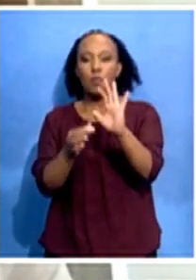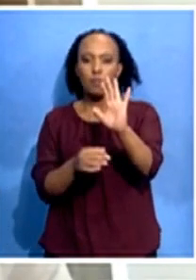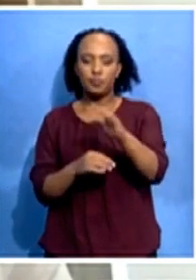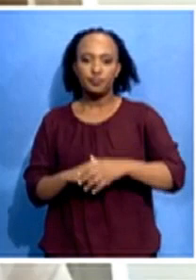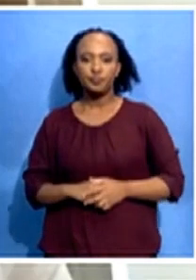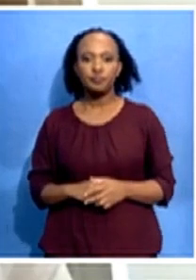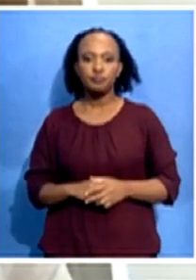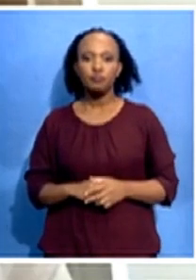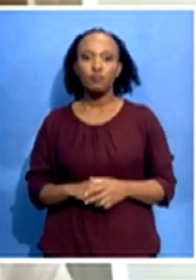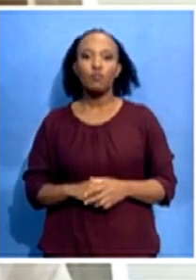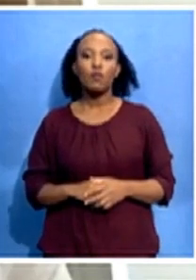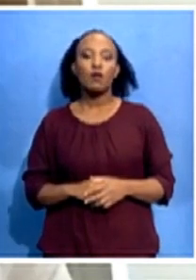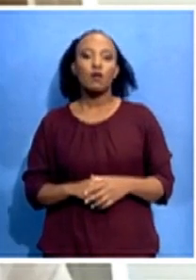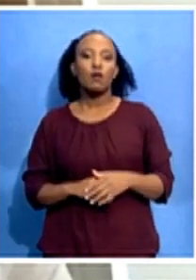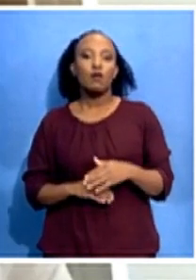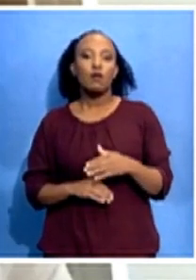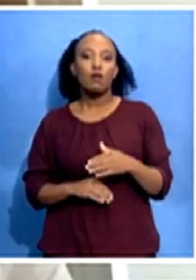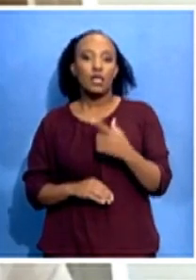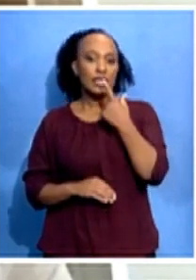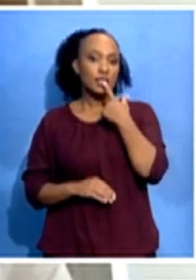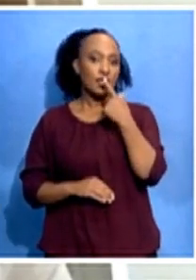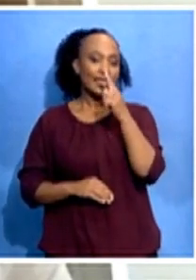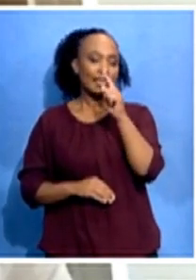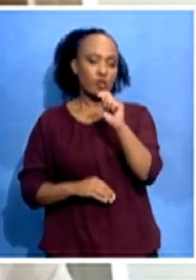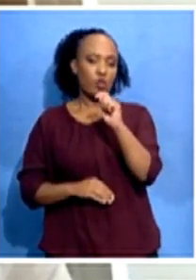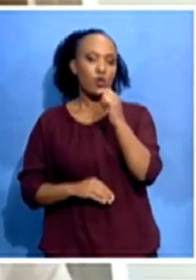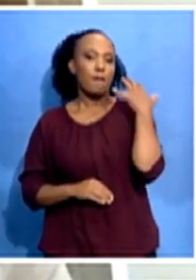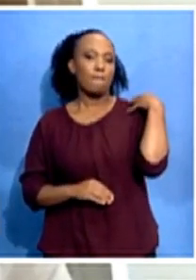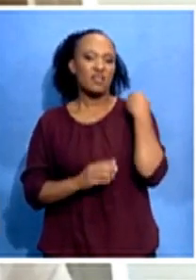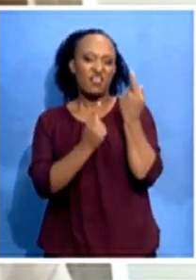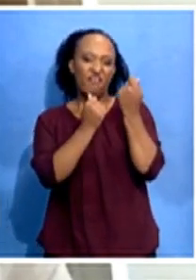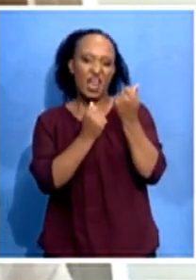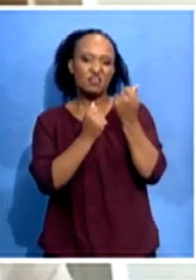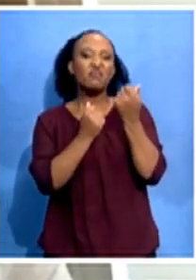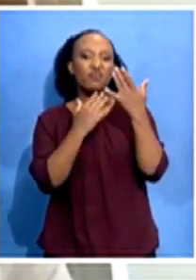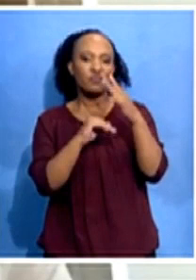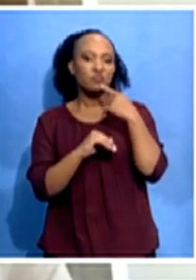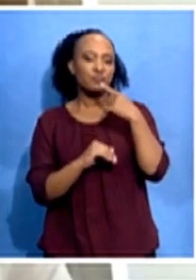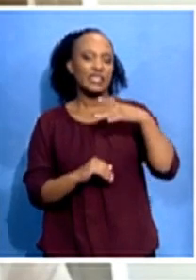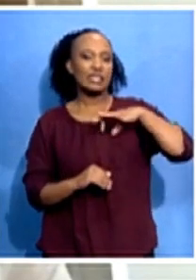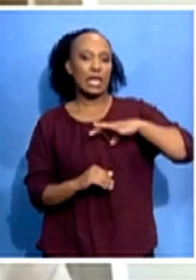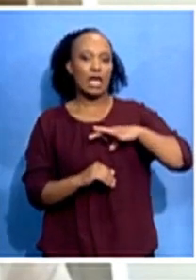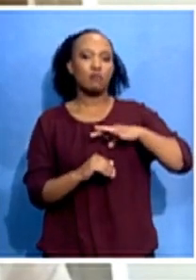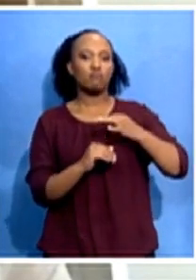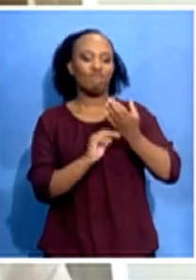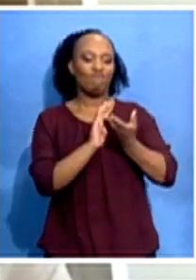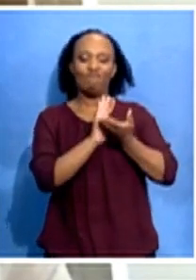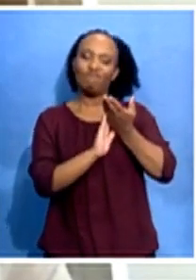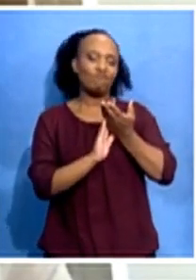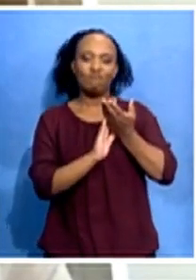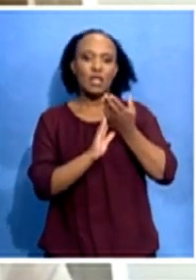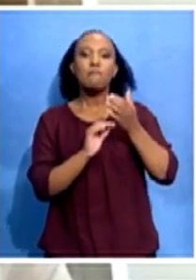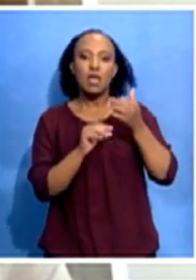of the workers frustrated. Does this not follow on the conversation that's been